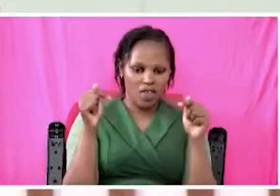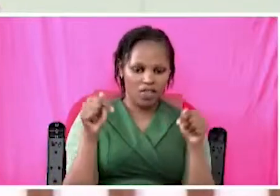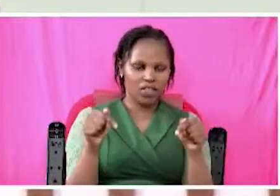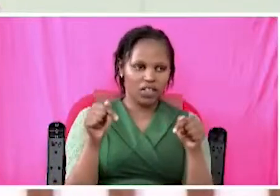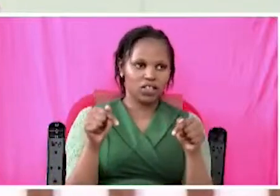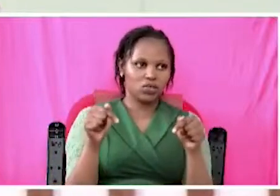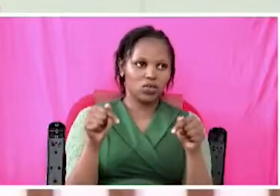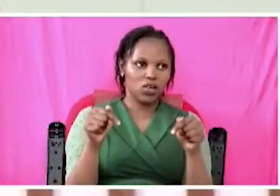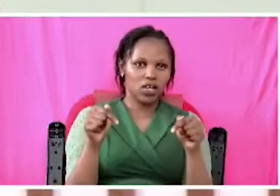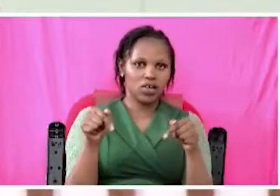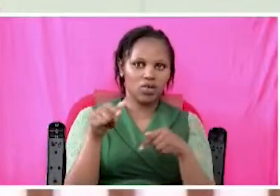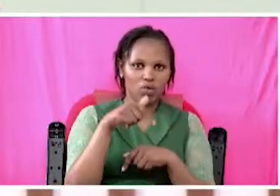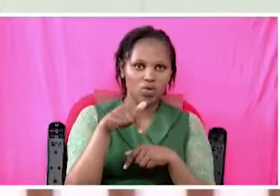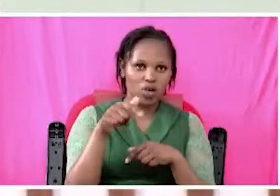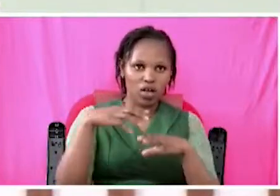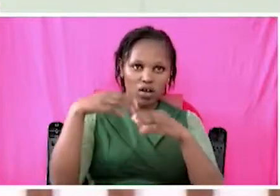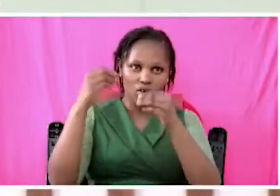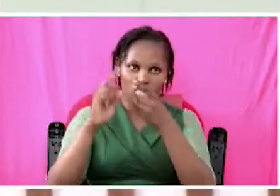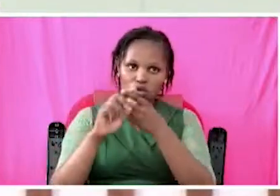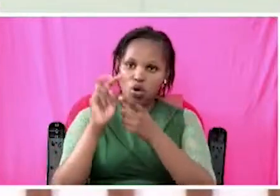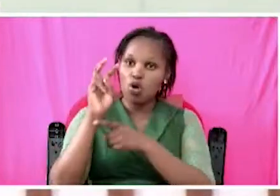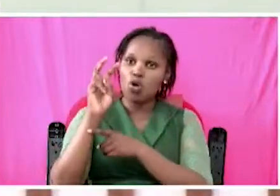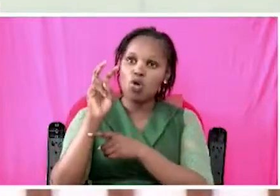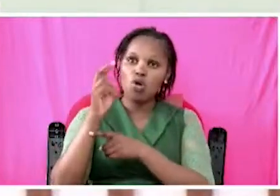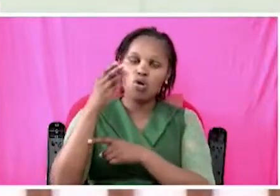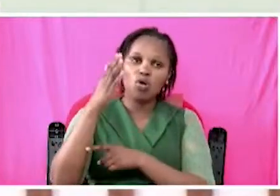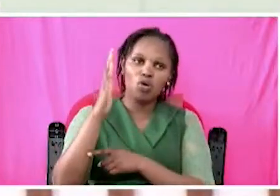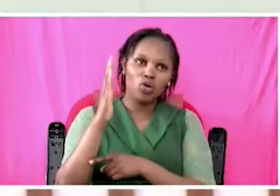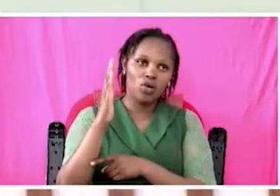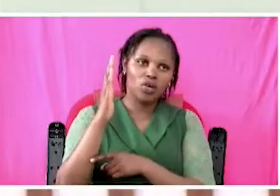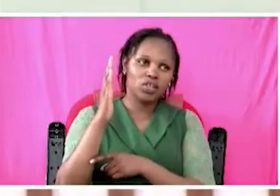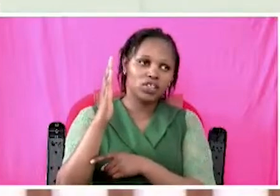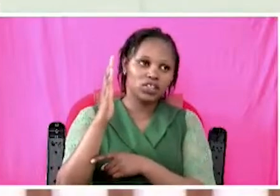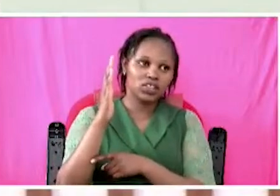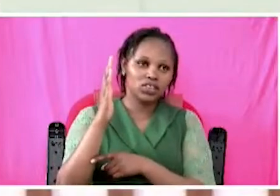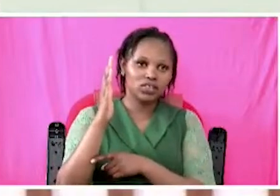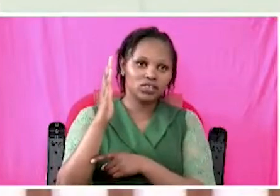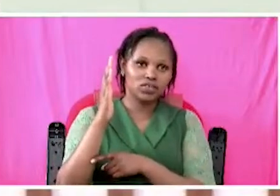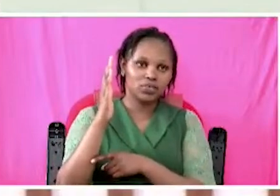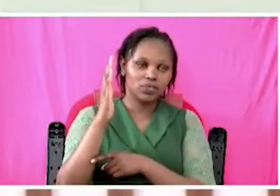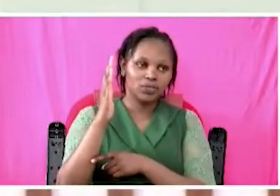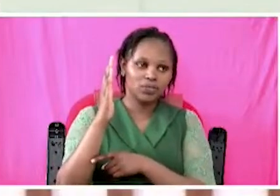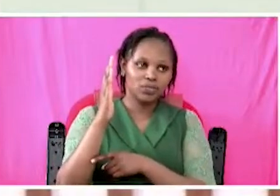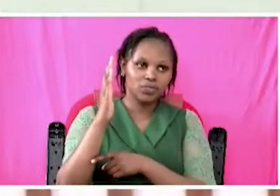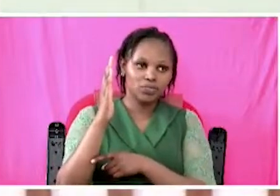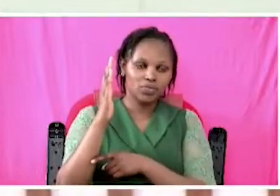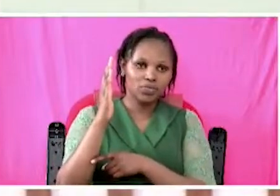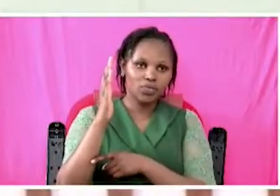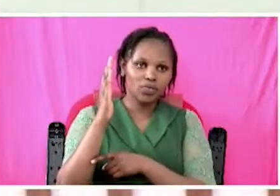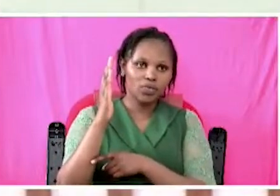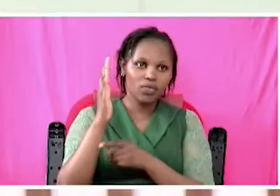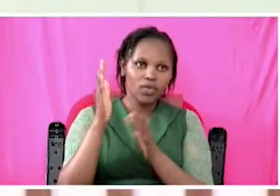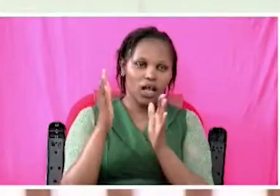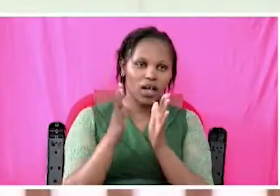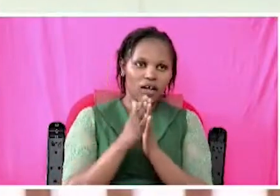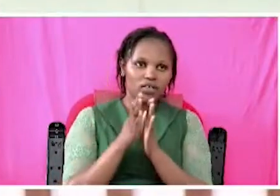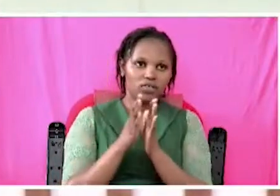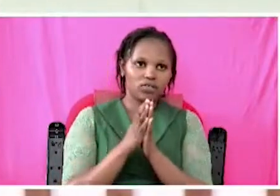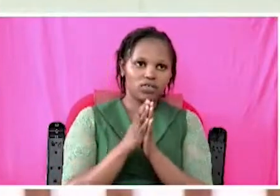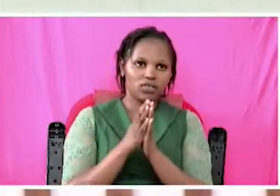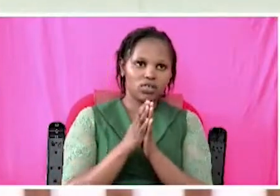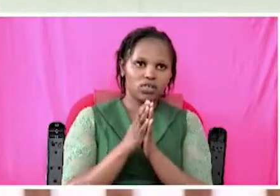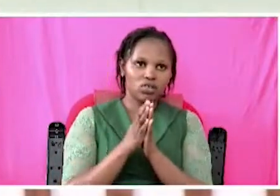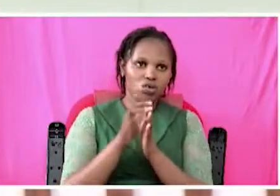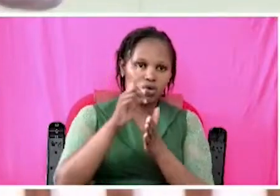today we're going to look at God's gracious empowerment in difficult times. And what